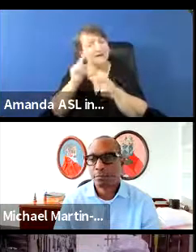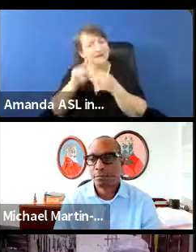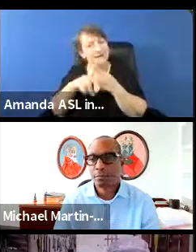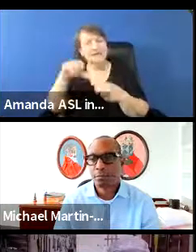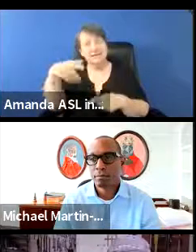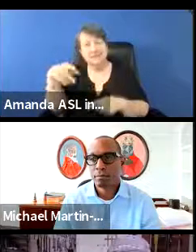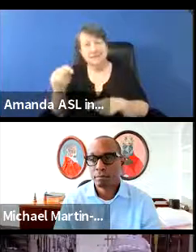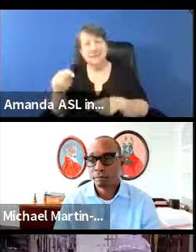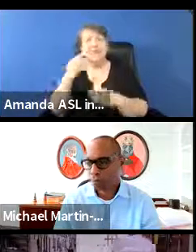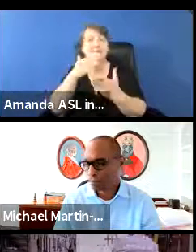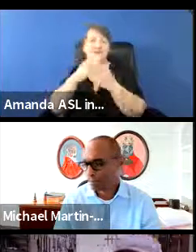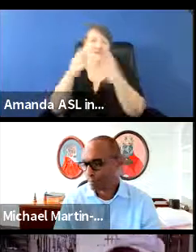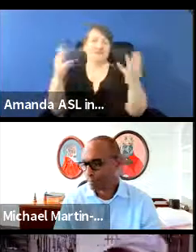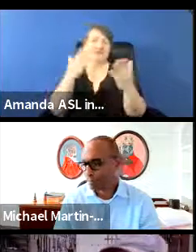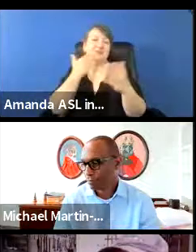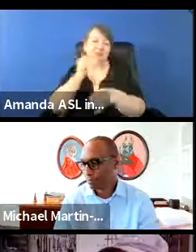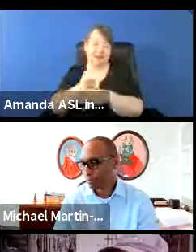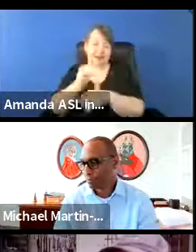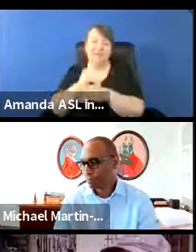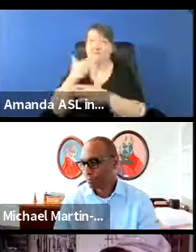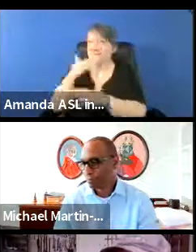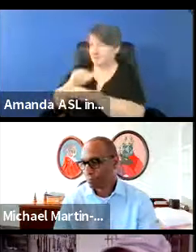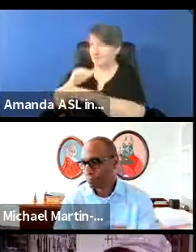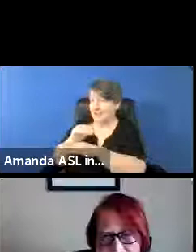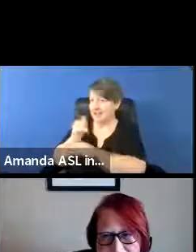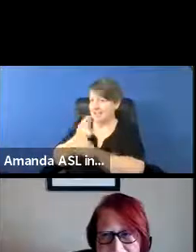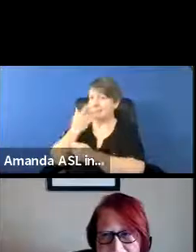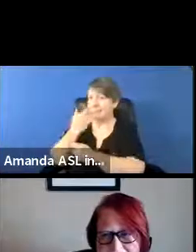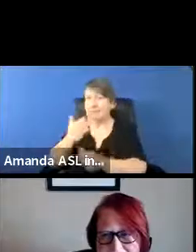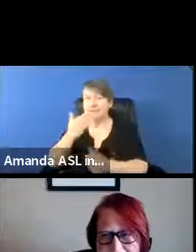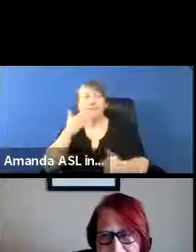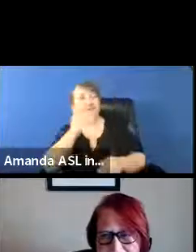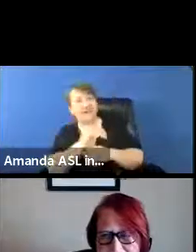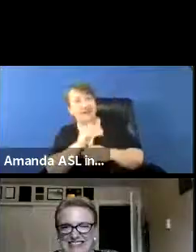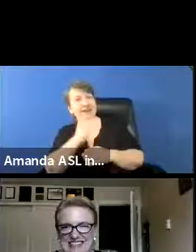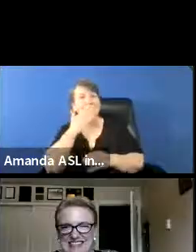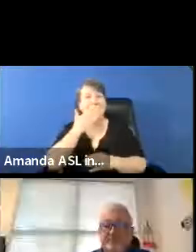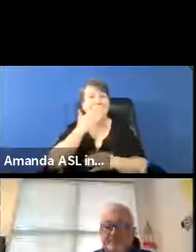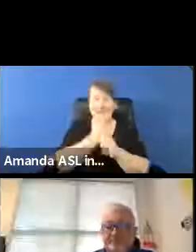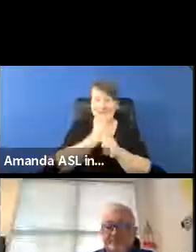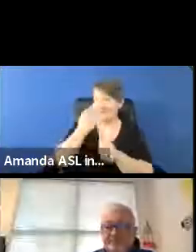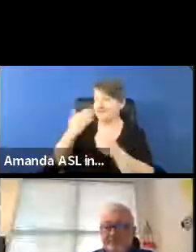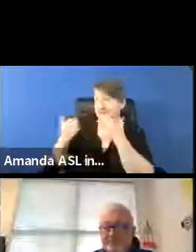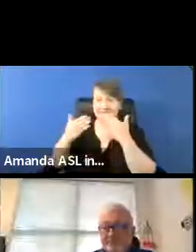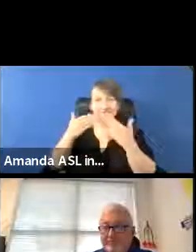Thank you very much. Good night. Good night, everybody. Thank you. Bye. Thanks, everybody. Thank you.